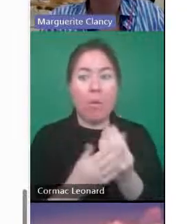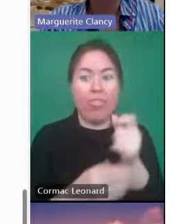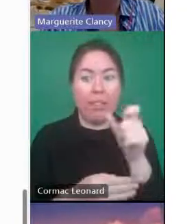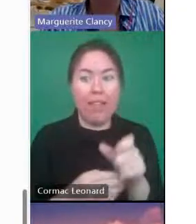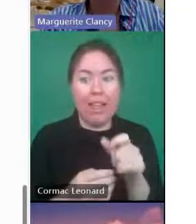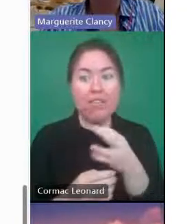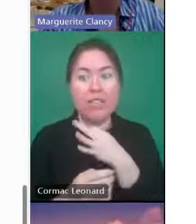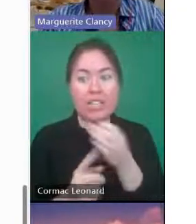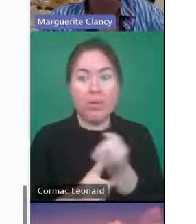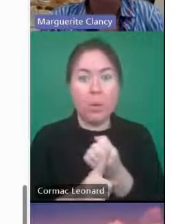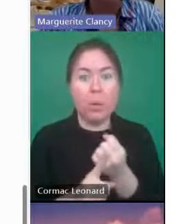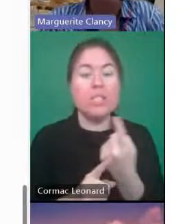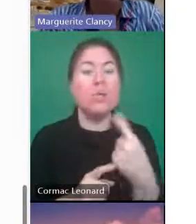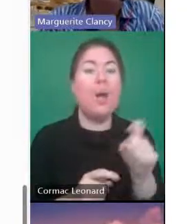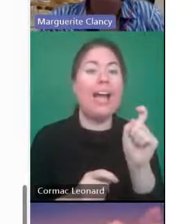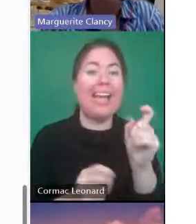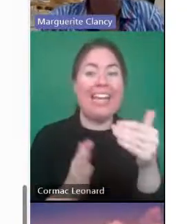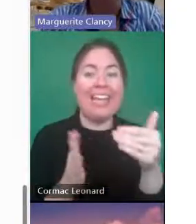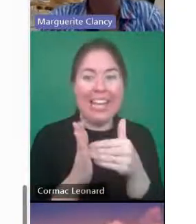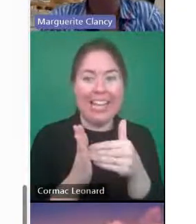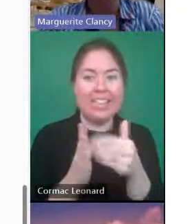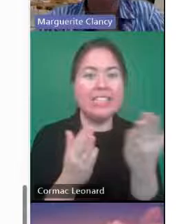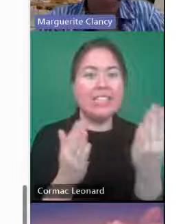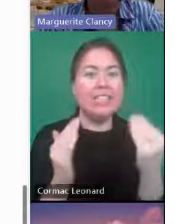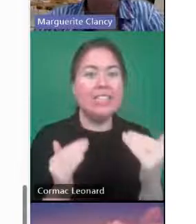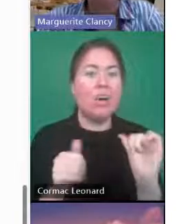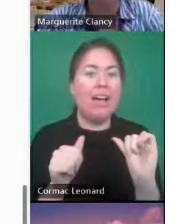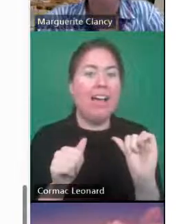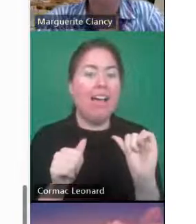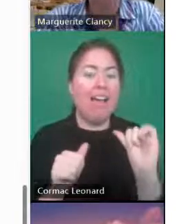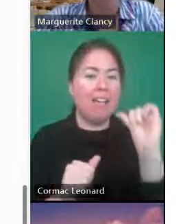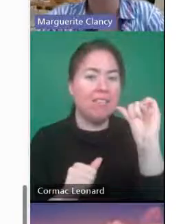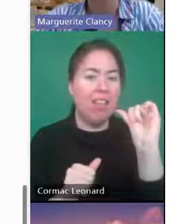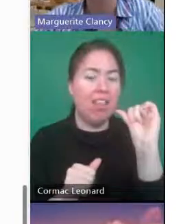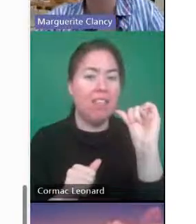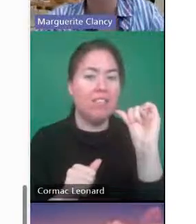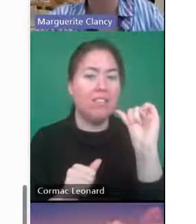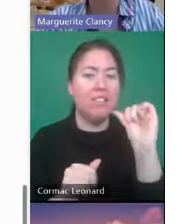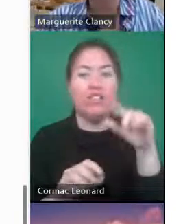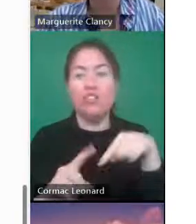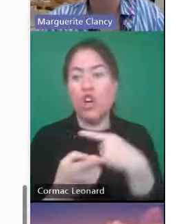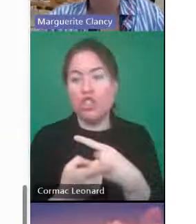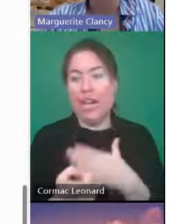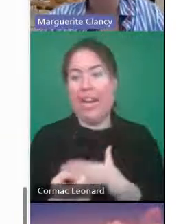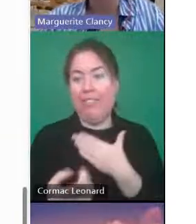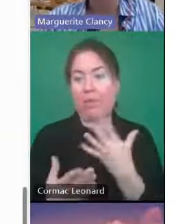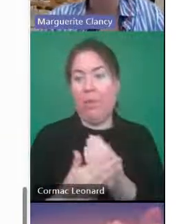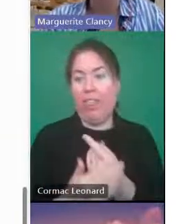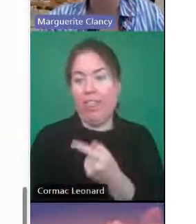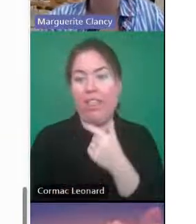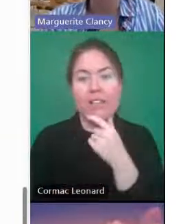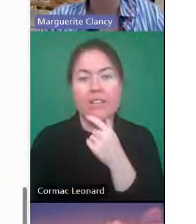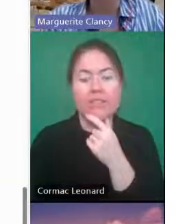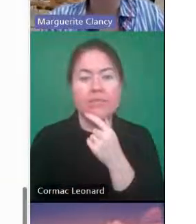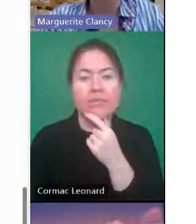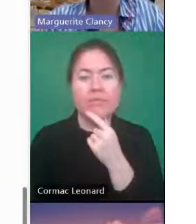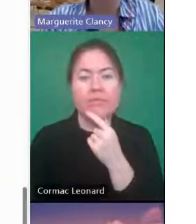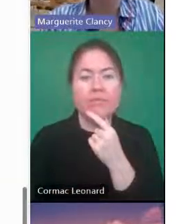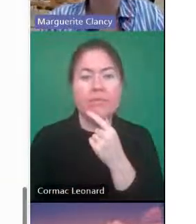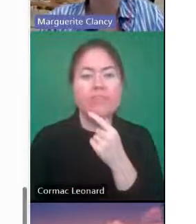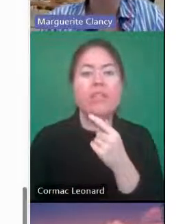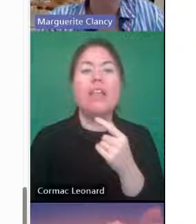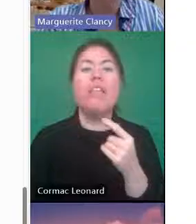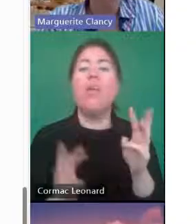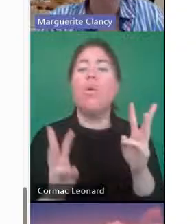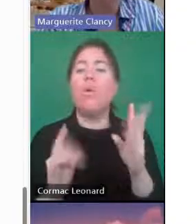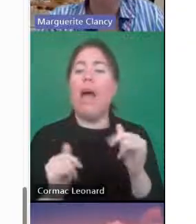case, yes, and we're going to say it's an adult daughter. And we can provide then the reasons for